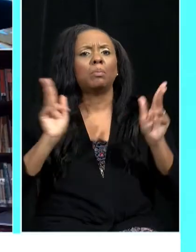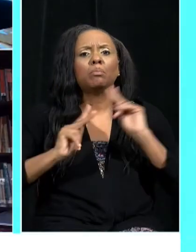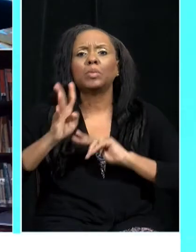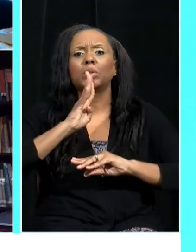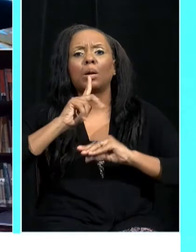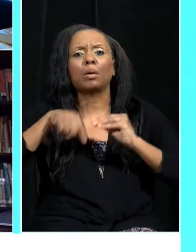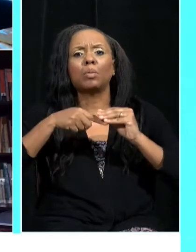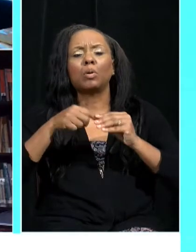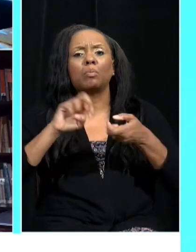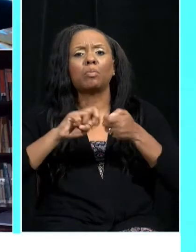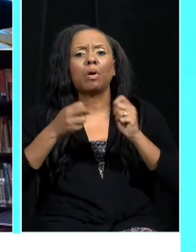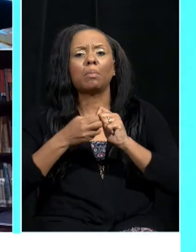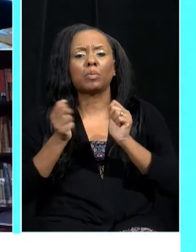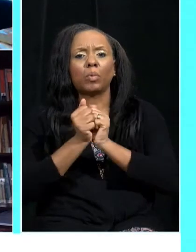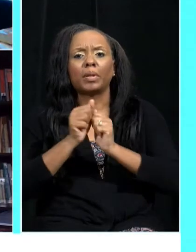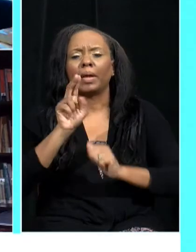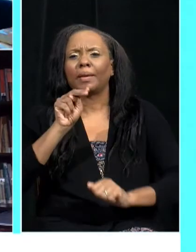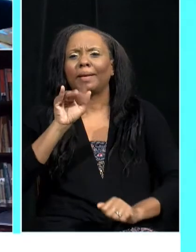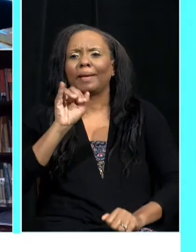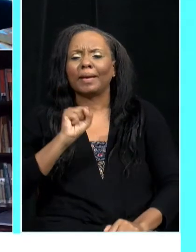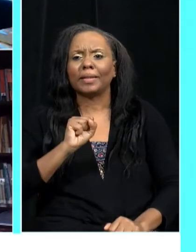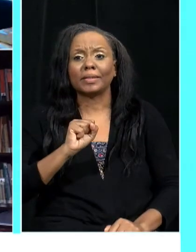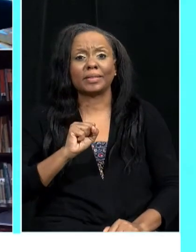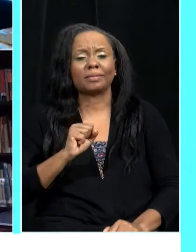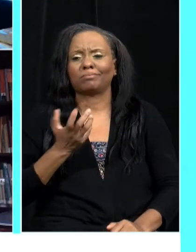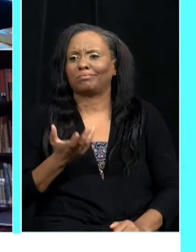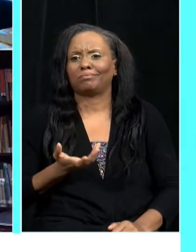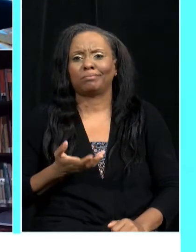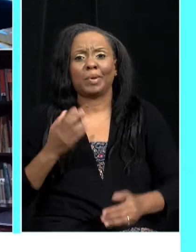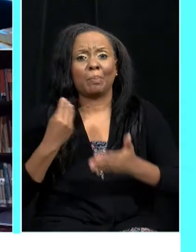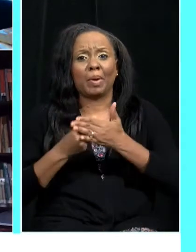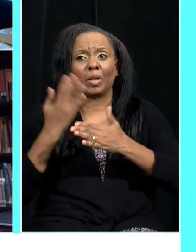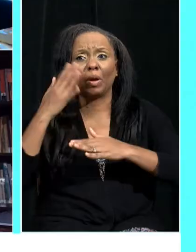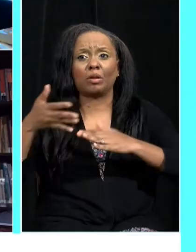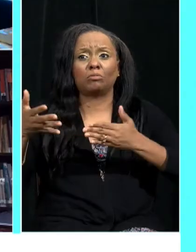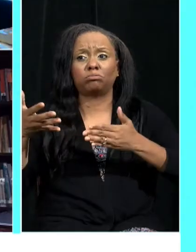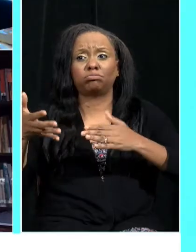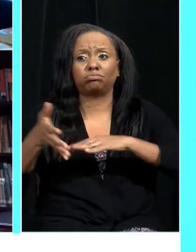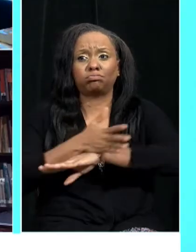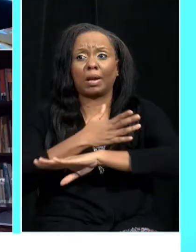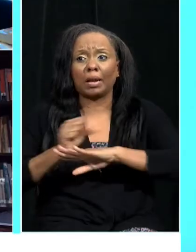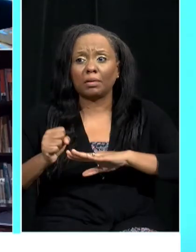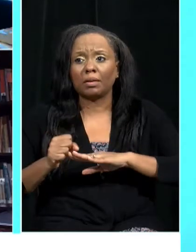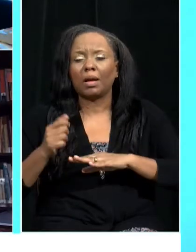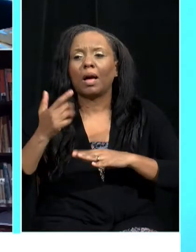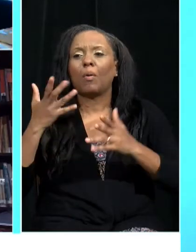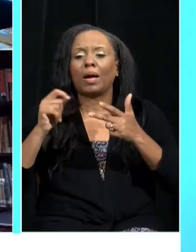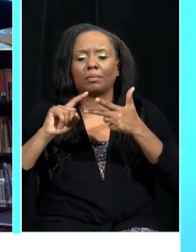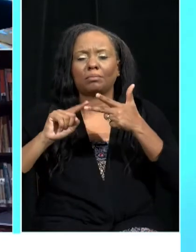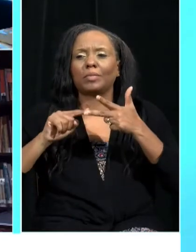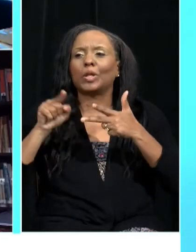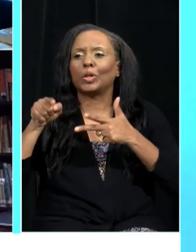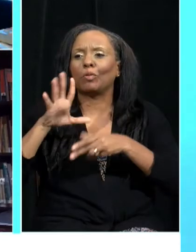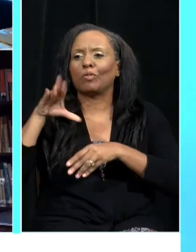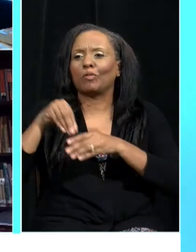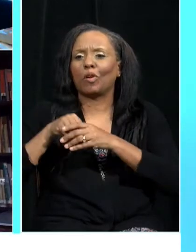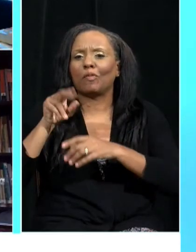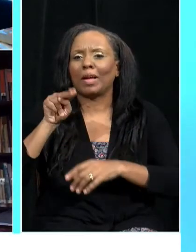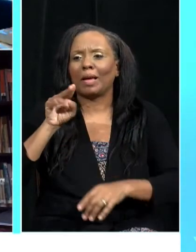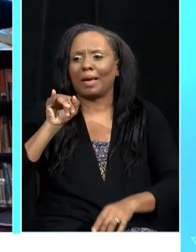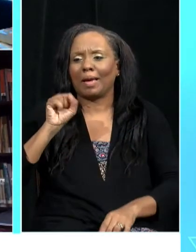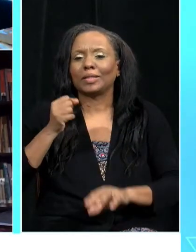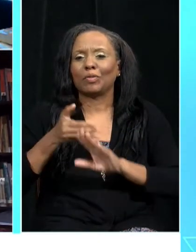how are we dealing with that? Professor Robinson, I'm going to come back to you because I know you used to sit on NIS's board. Yeah, so